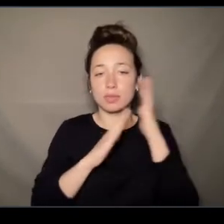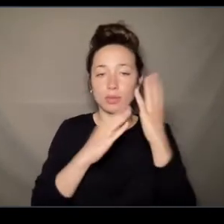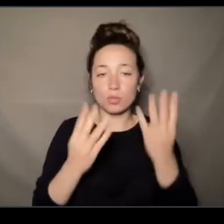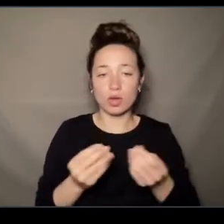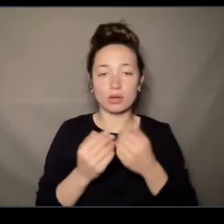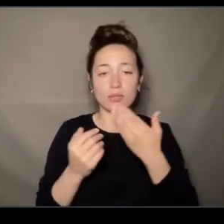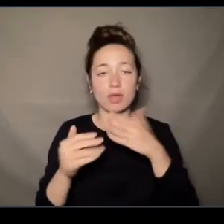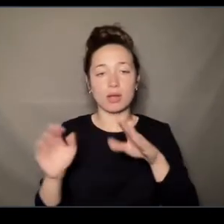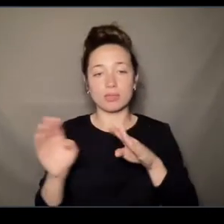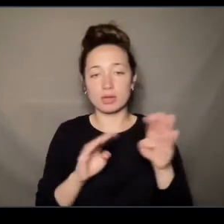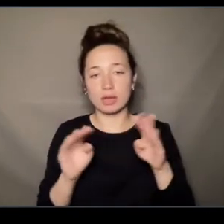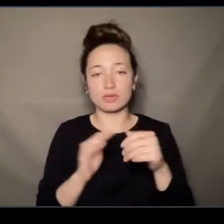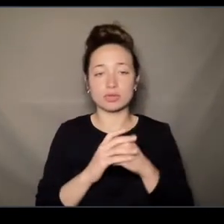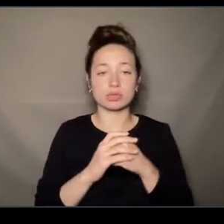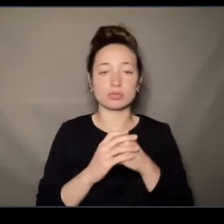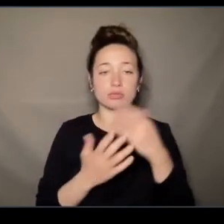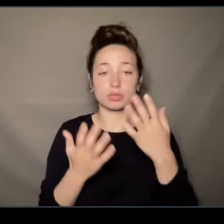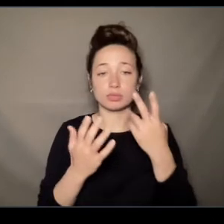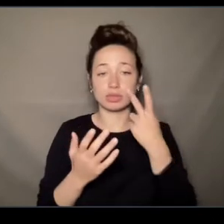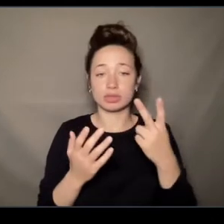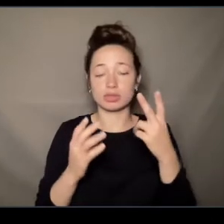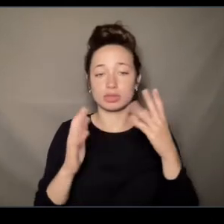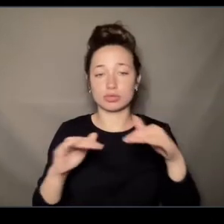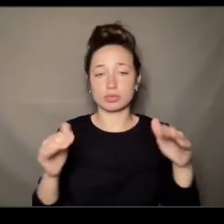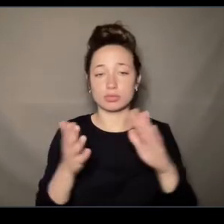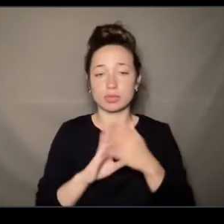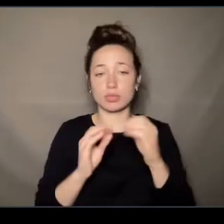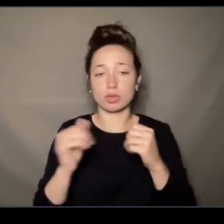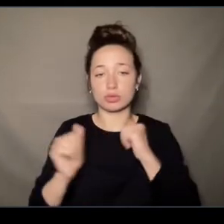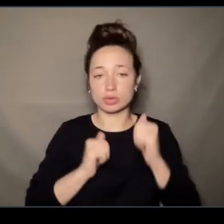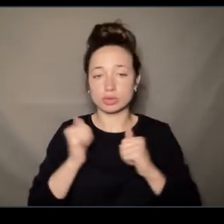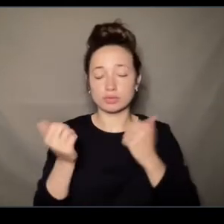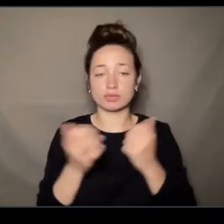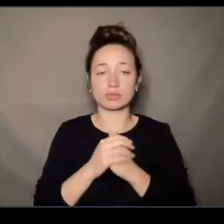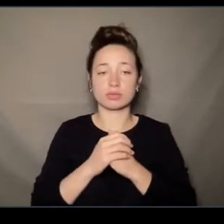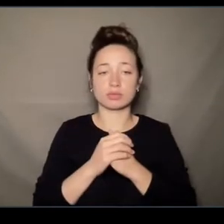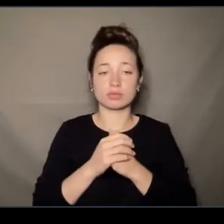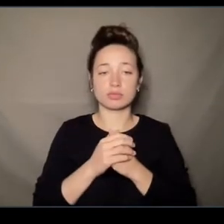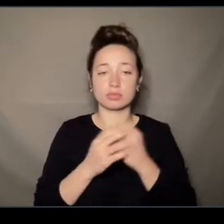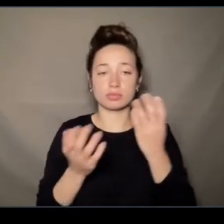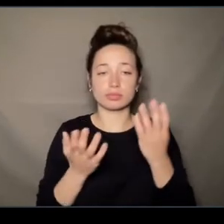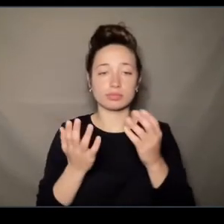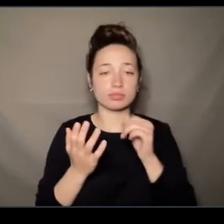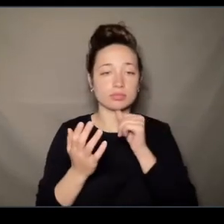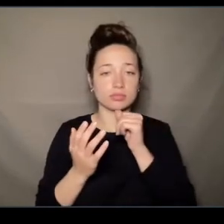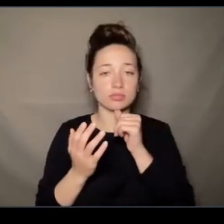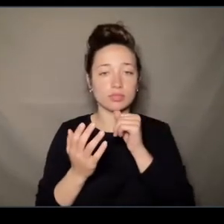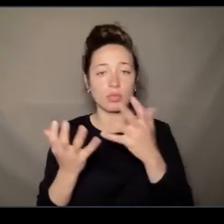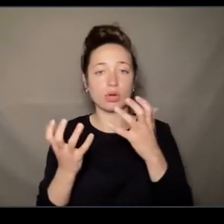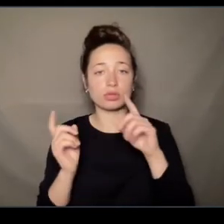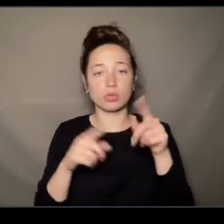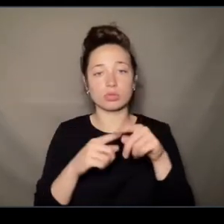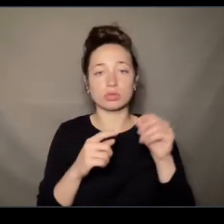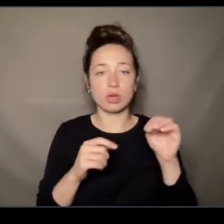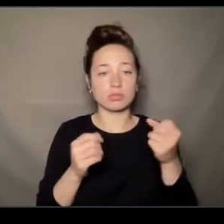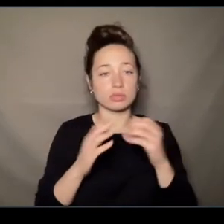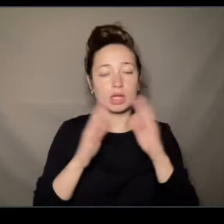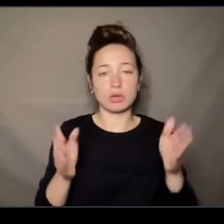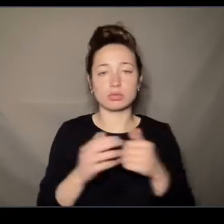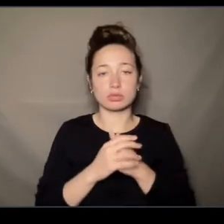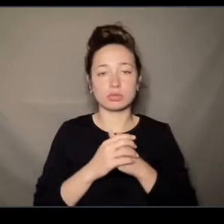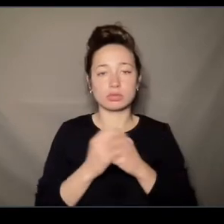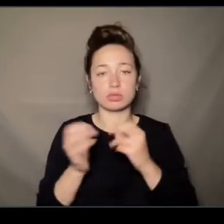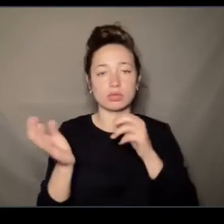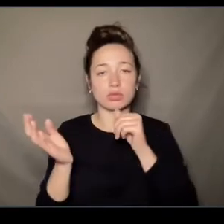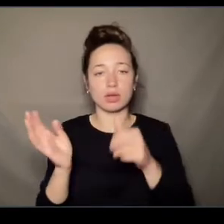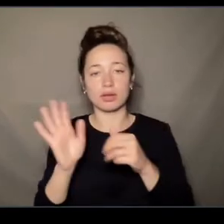bedwetting, bad behaviors. You might see children becoming more aggressive. Or not wanting to go over to Tom's house, or